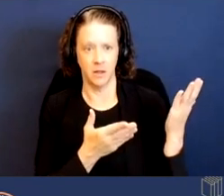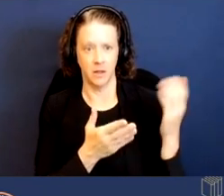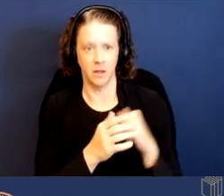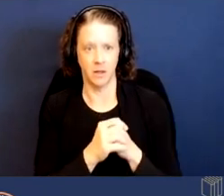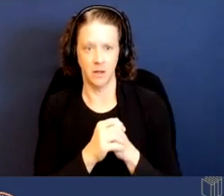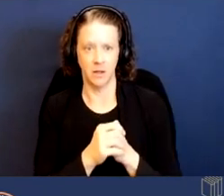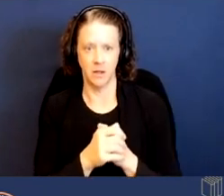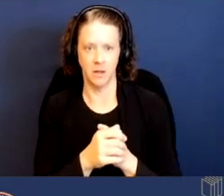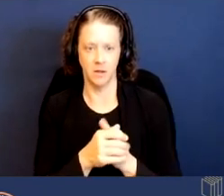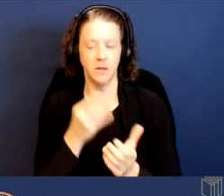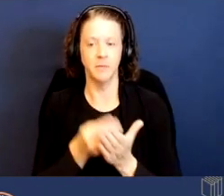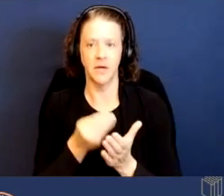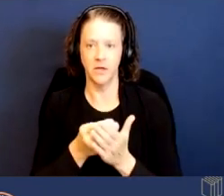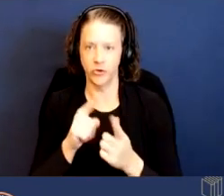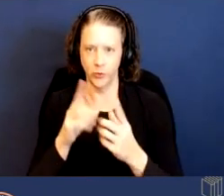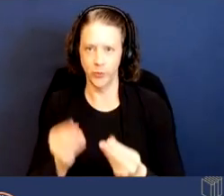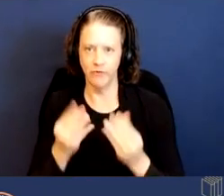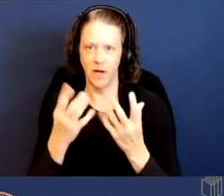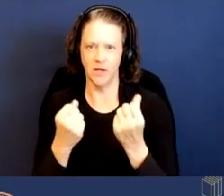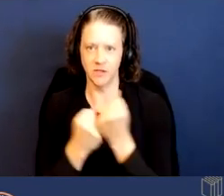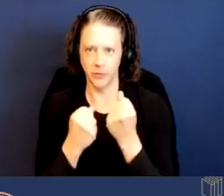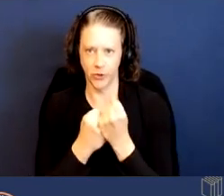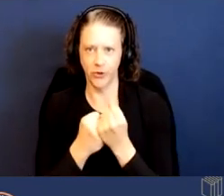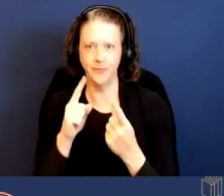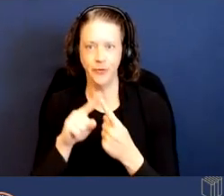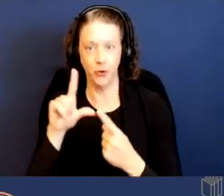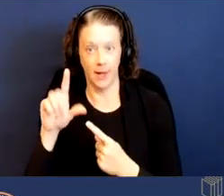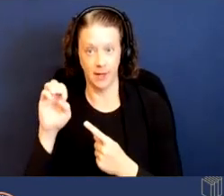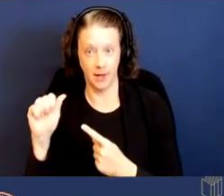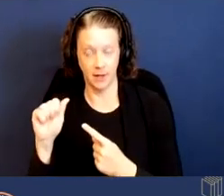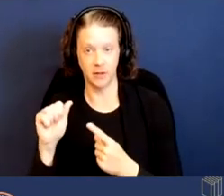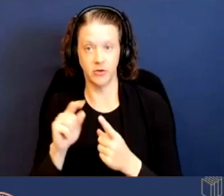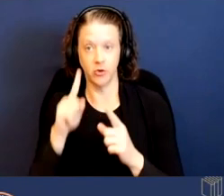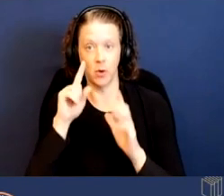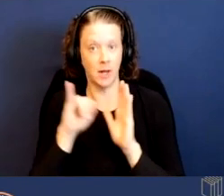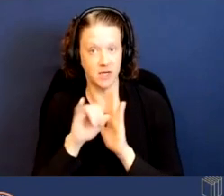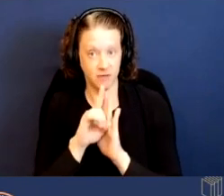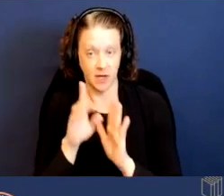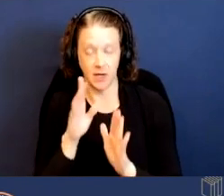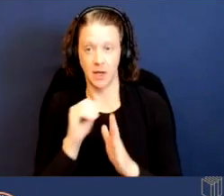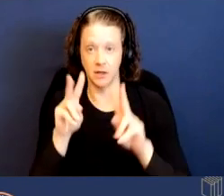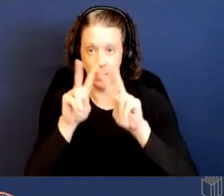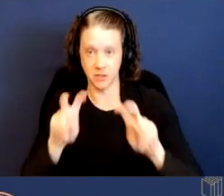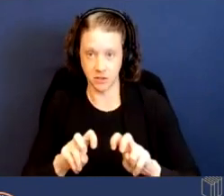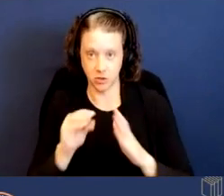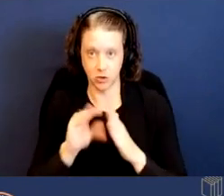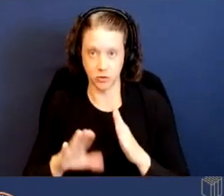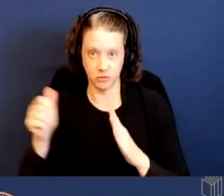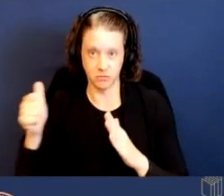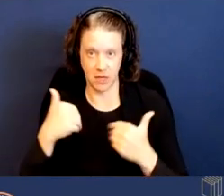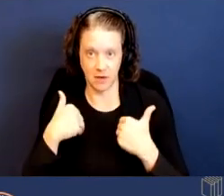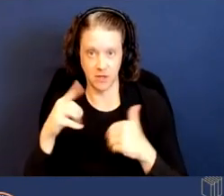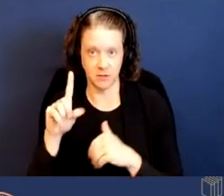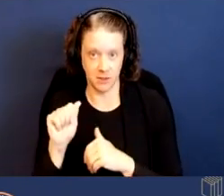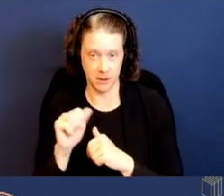the money is to provide support to LEAs to identify and assess those students with disabilities, and